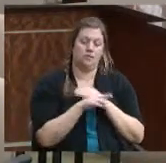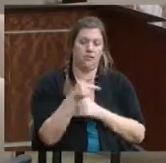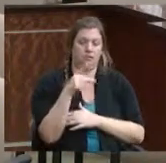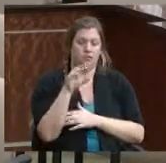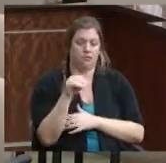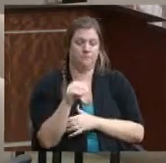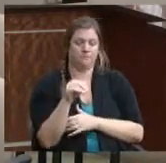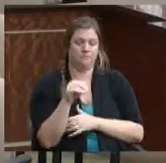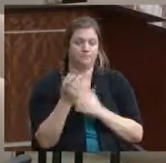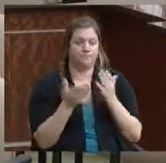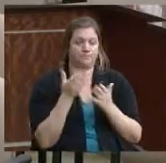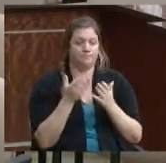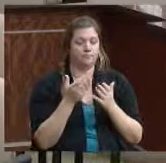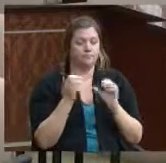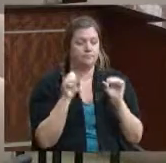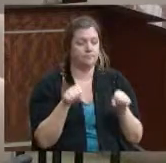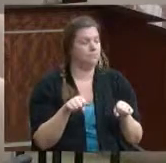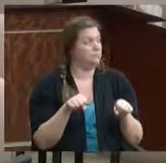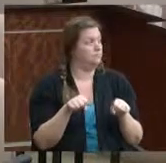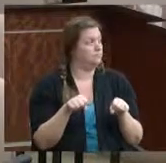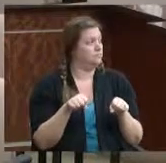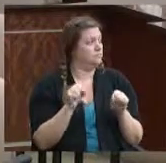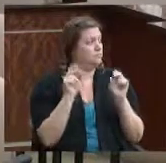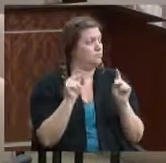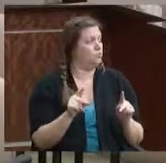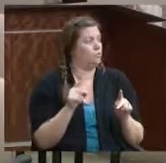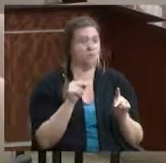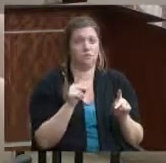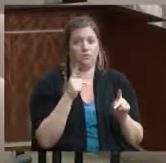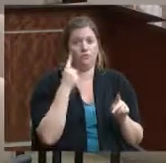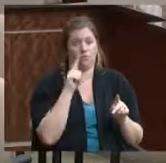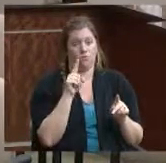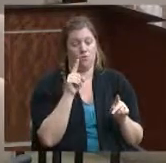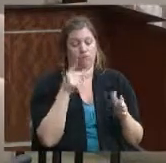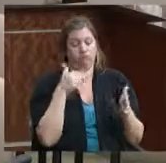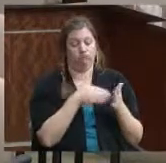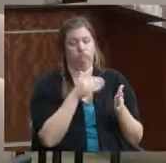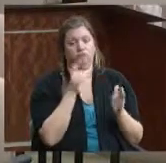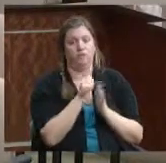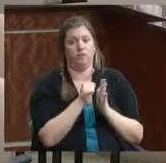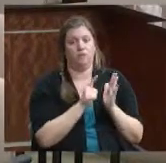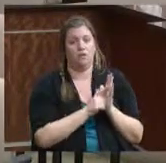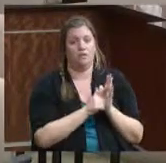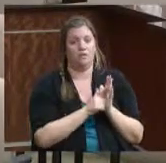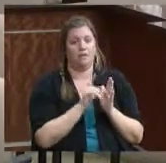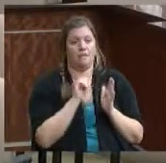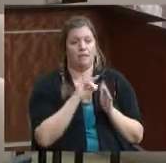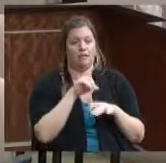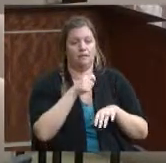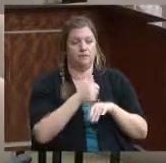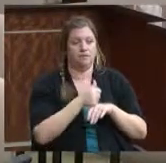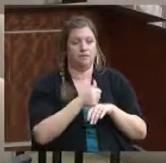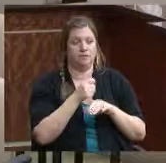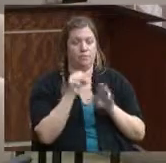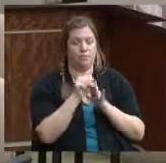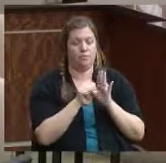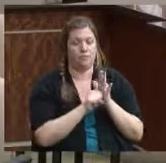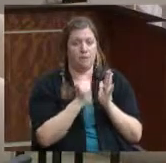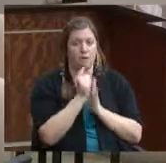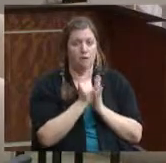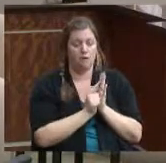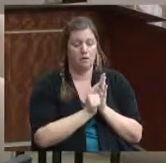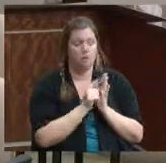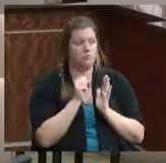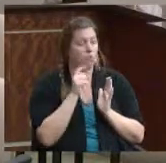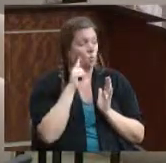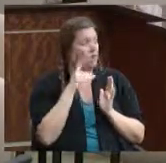County may prosecute persons for the violation of certain offenses that are set out in state law. So